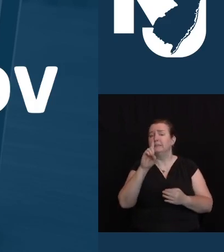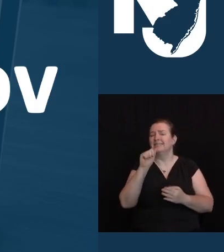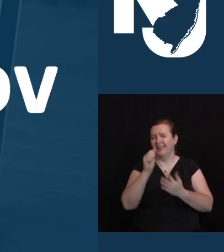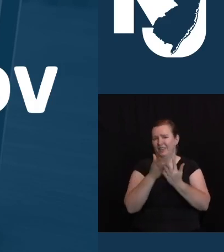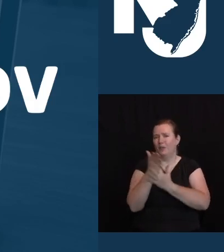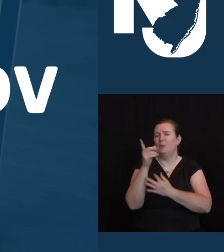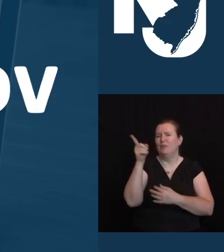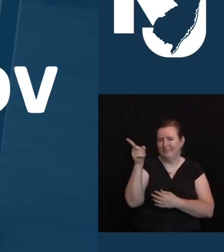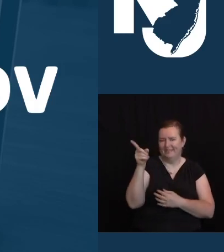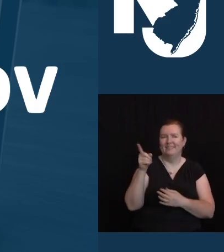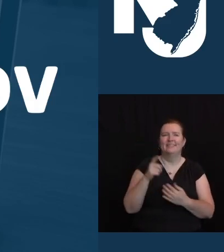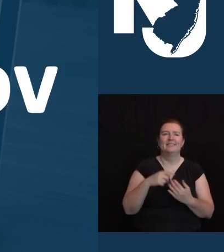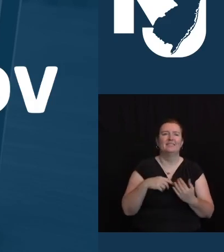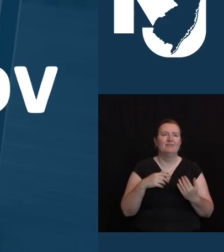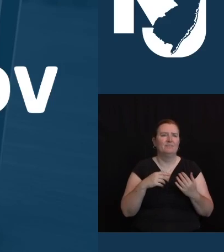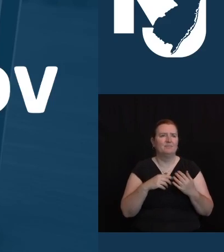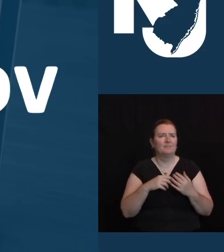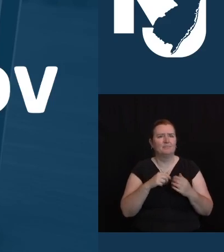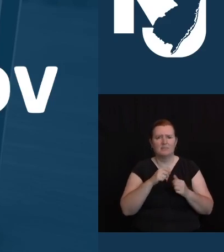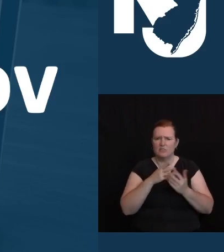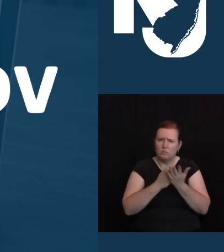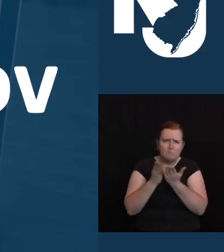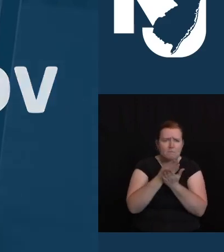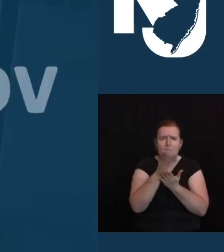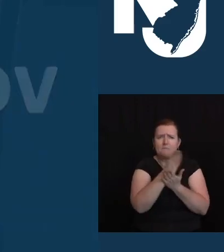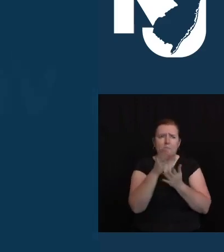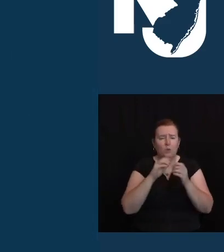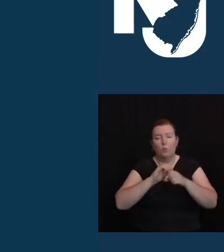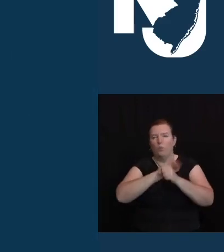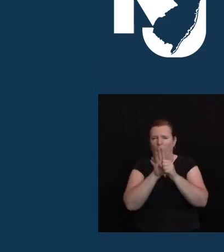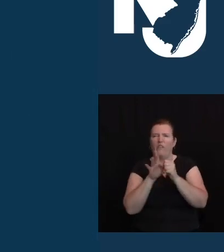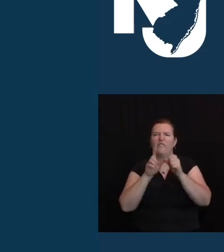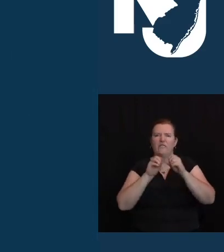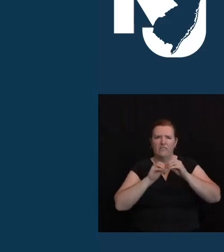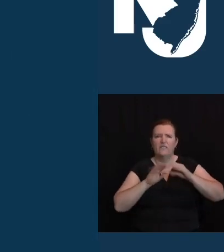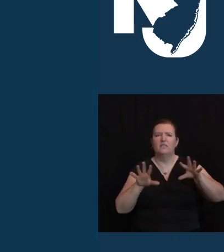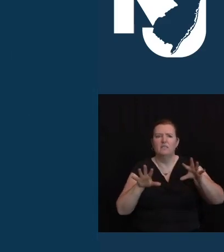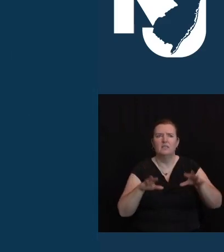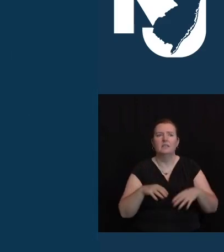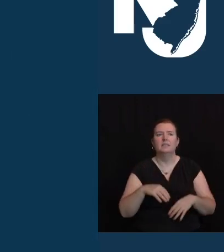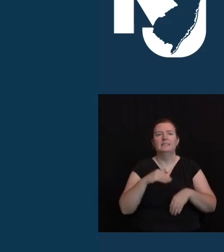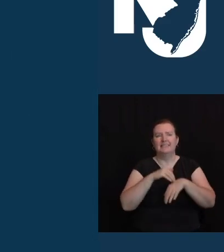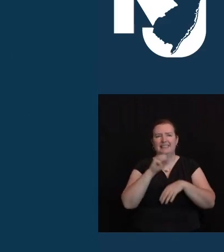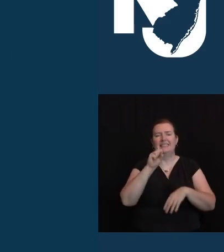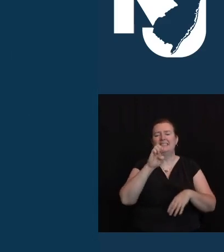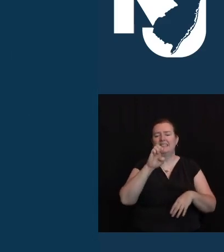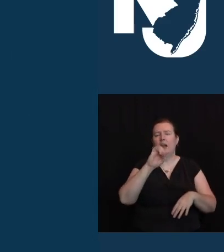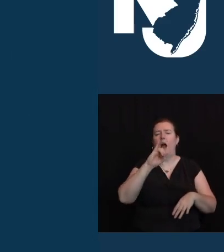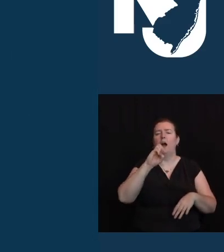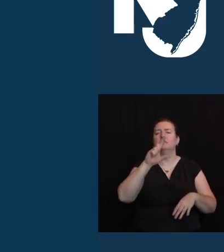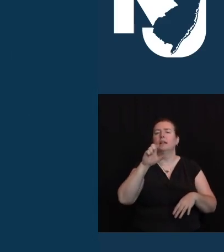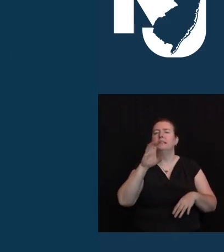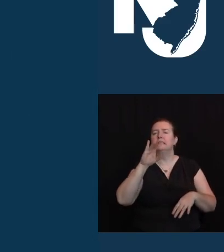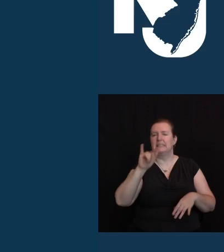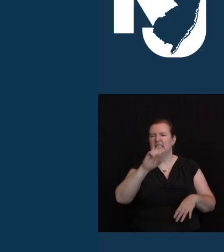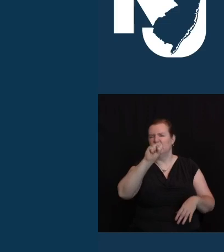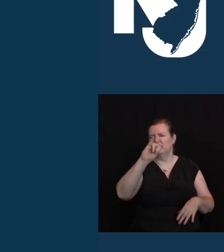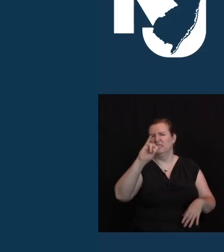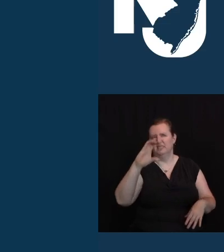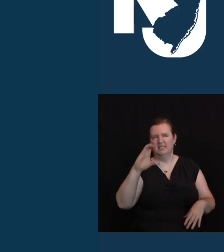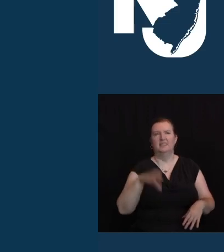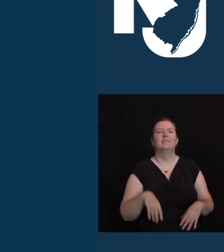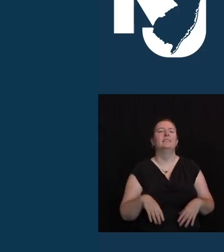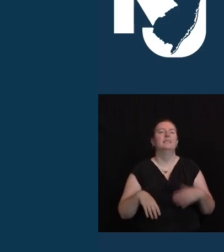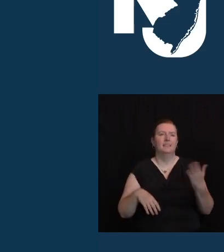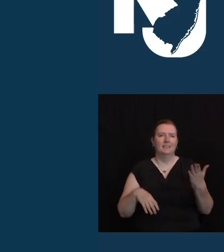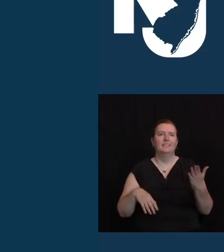stay strong through this pandemic. And if you've been to Sea Isle City, Lenny Desidero, who I know watches us and with whom I was back and